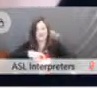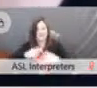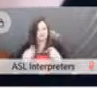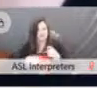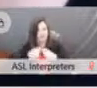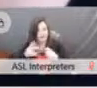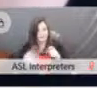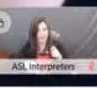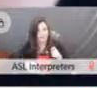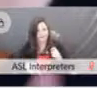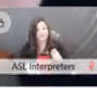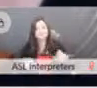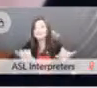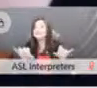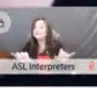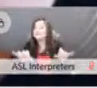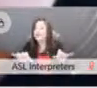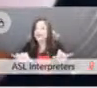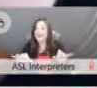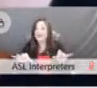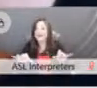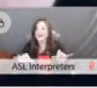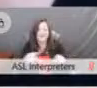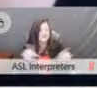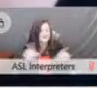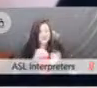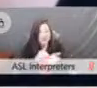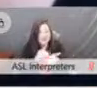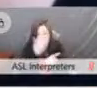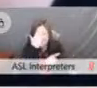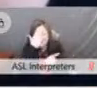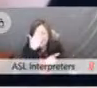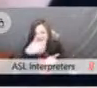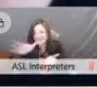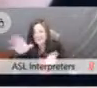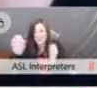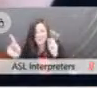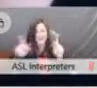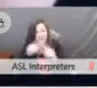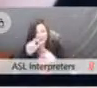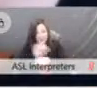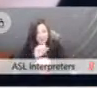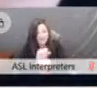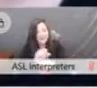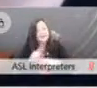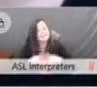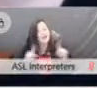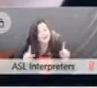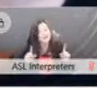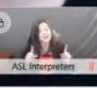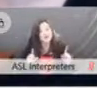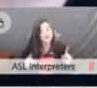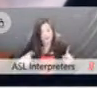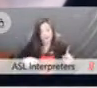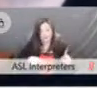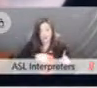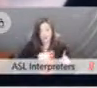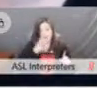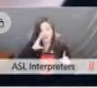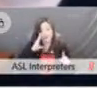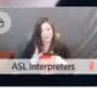but stay put, everyone, not you physicians. I know you have to get back to work, as do I, but we are going